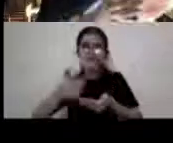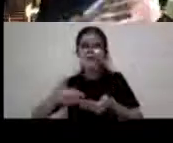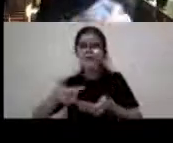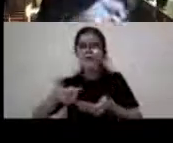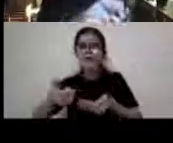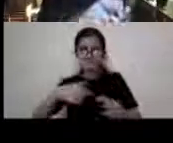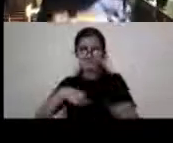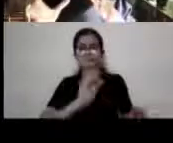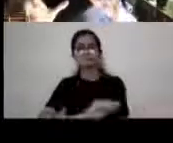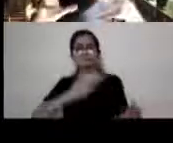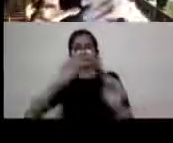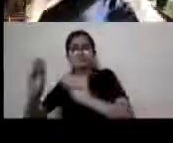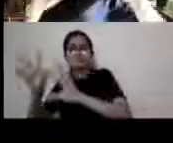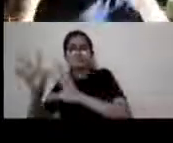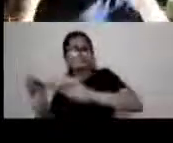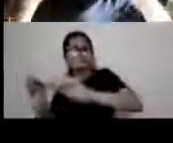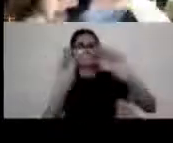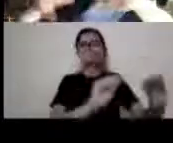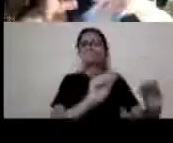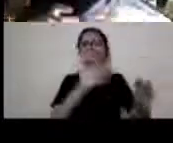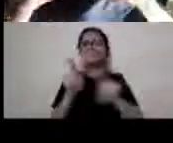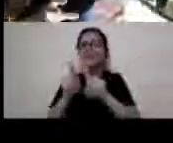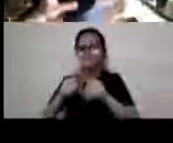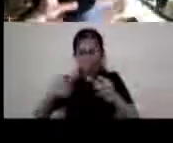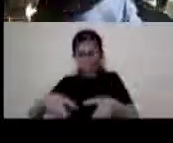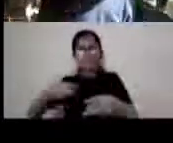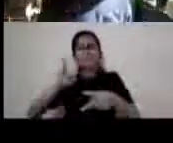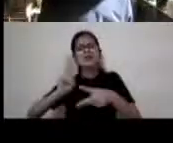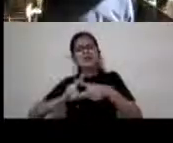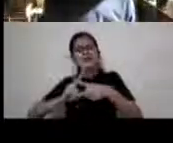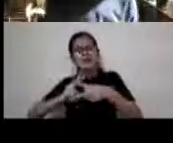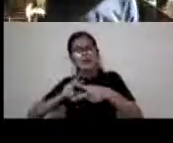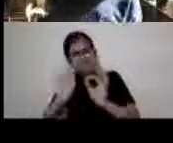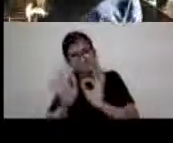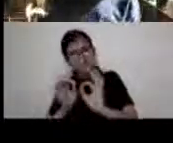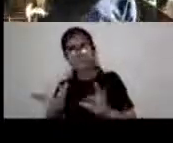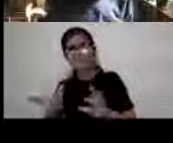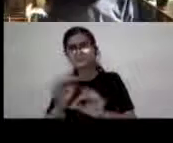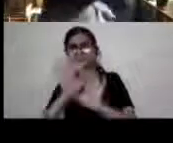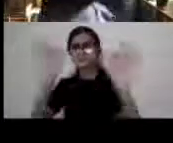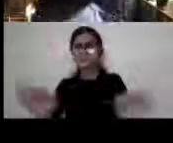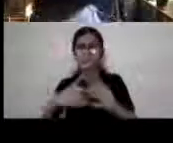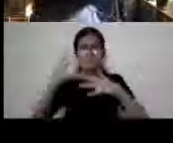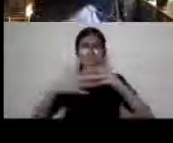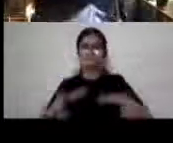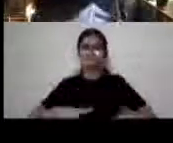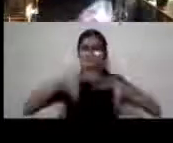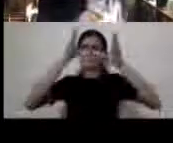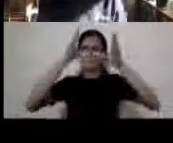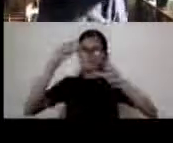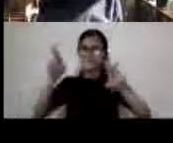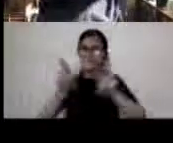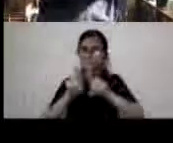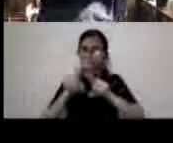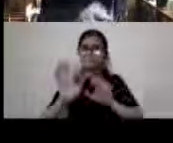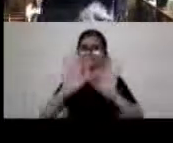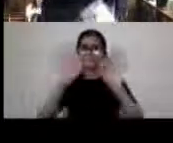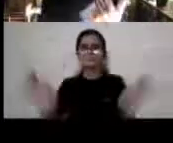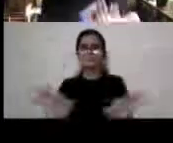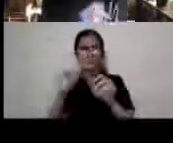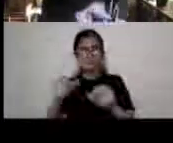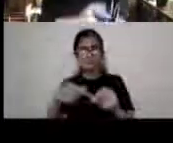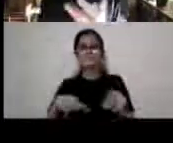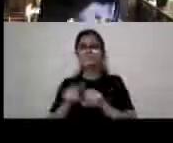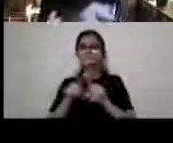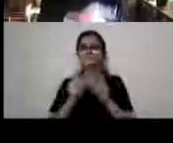move again. So nothing is safe or steady in a building like this. So we had to come up with a solution